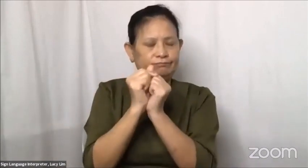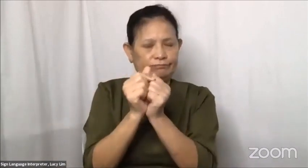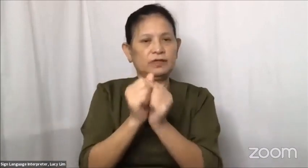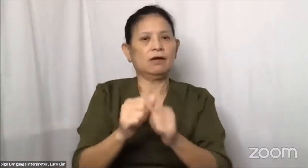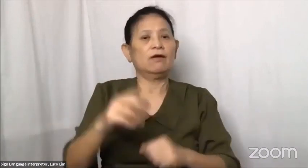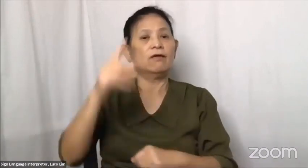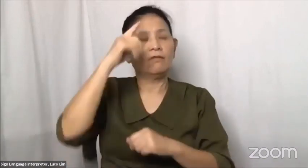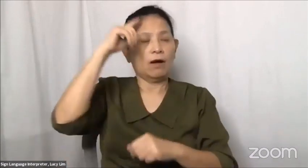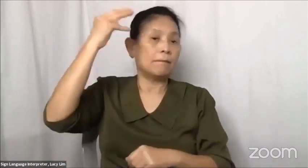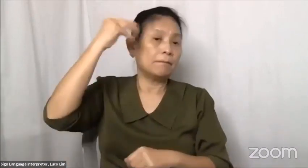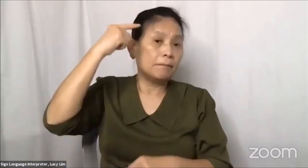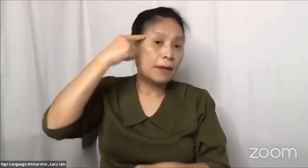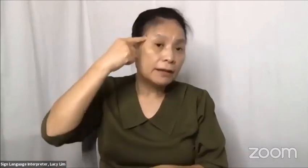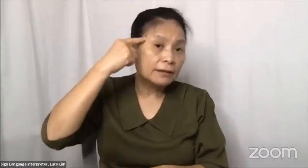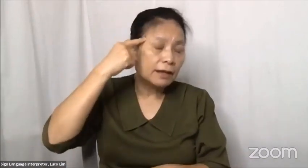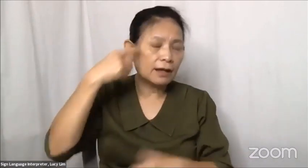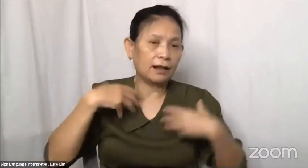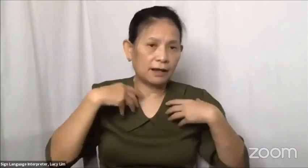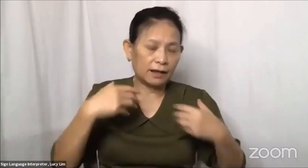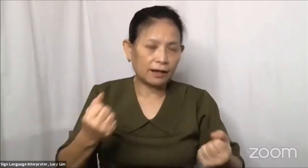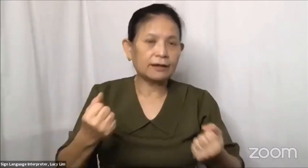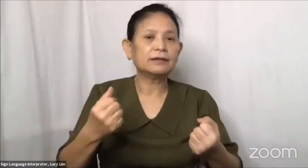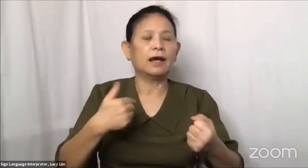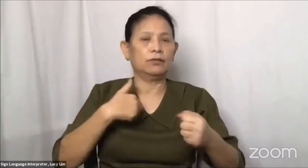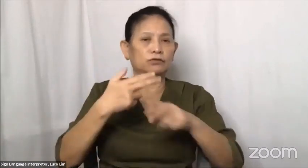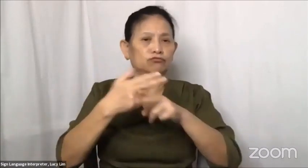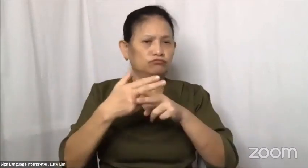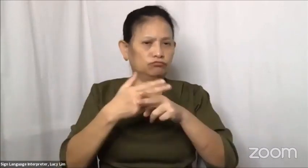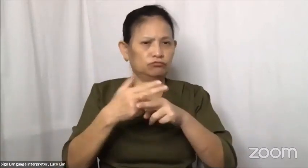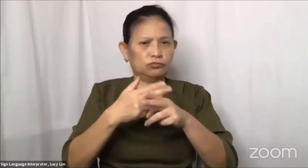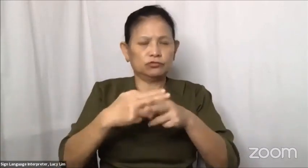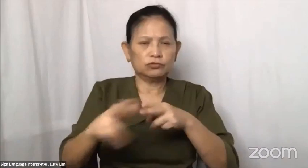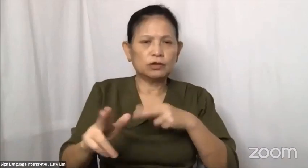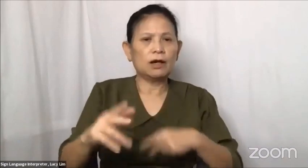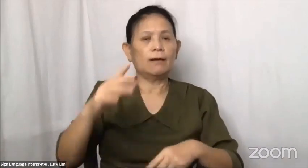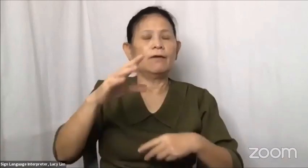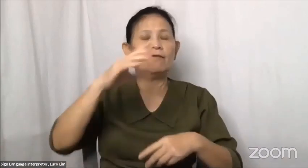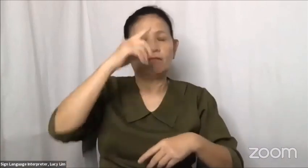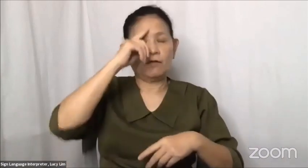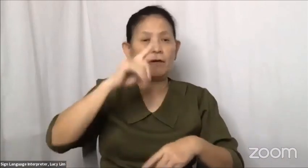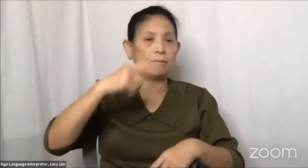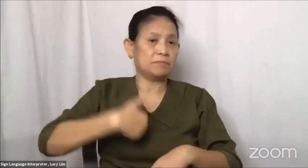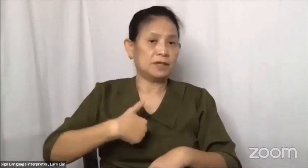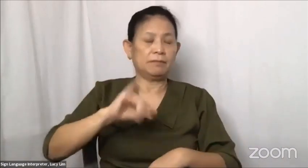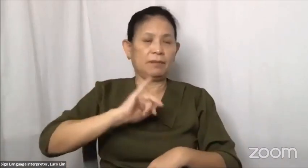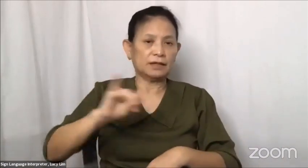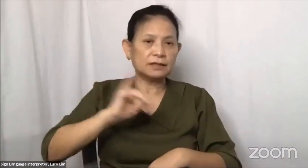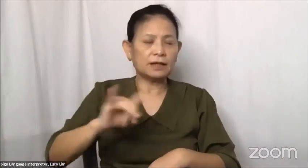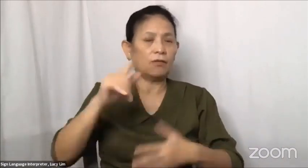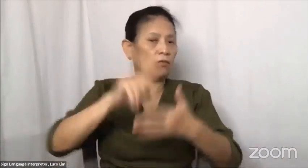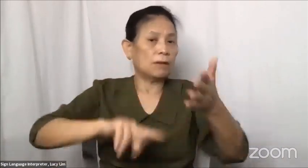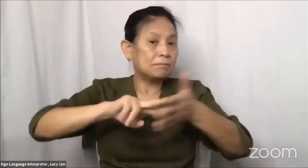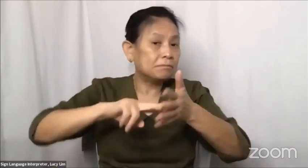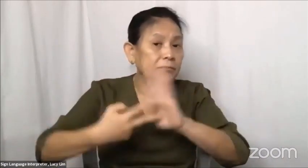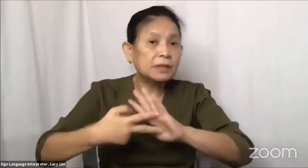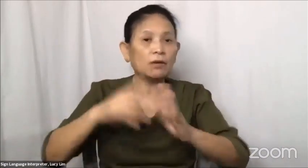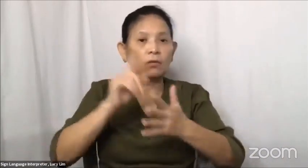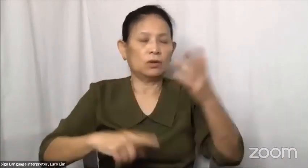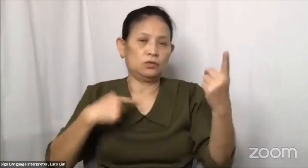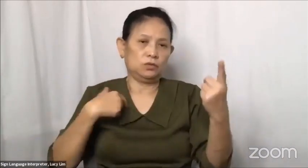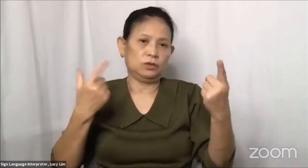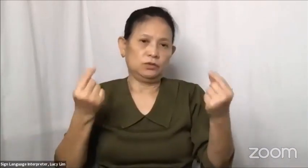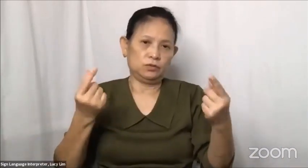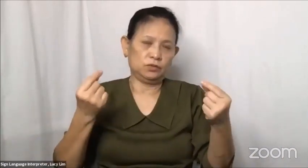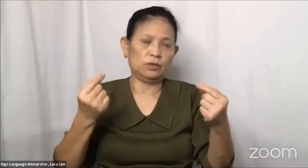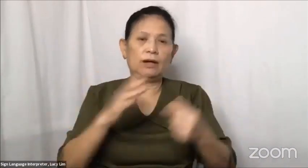and concluding my small speak about mental health and me for myself, what is me for myself actually doing, I still